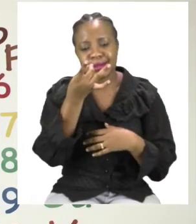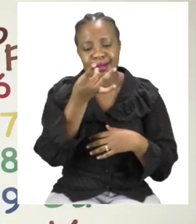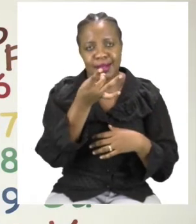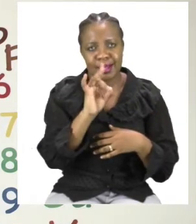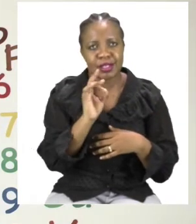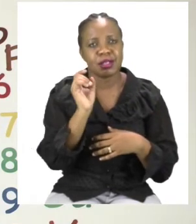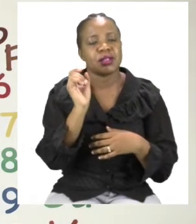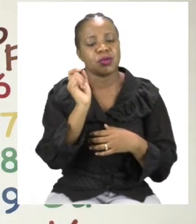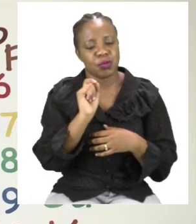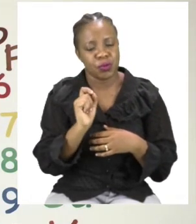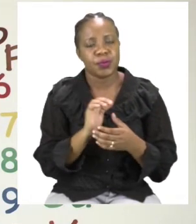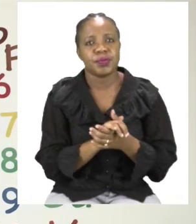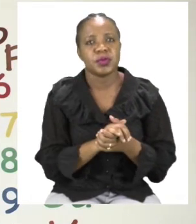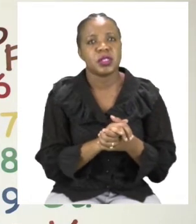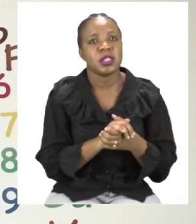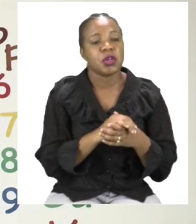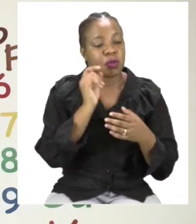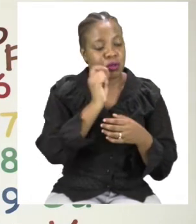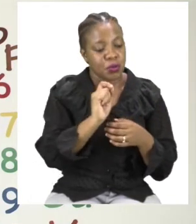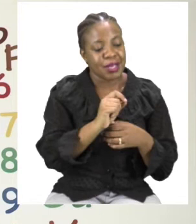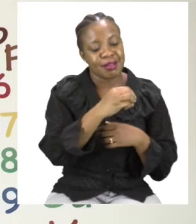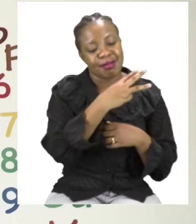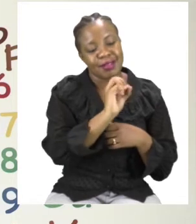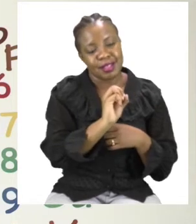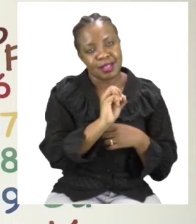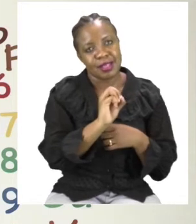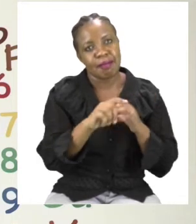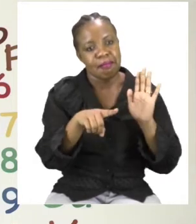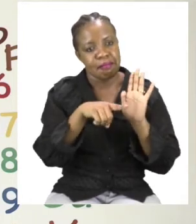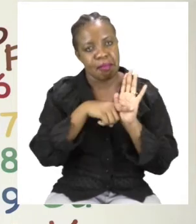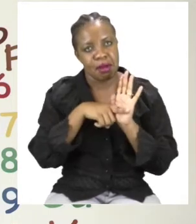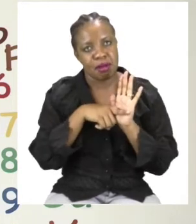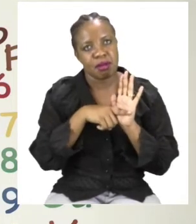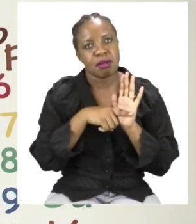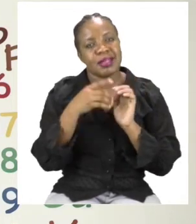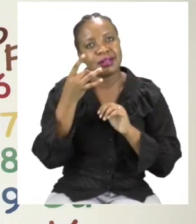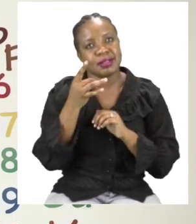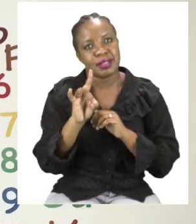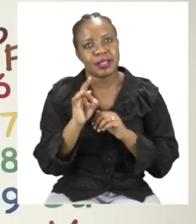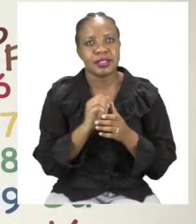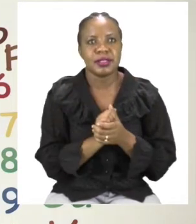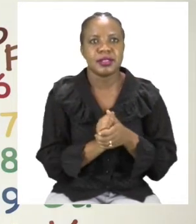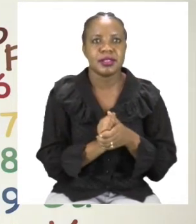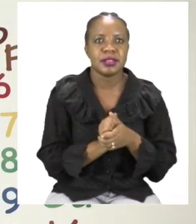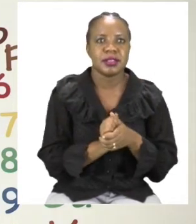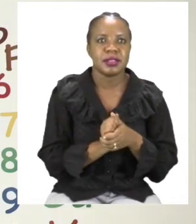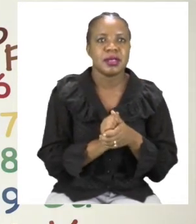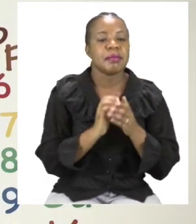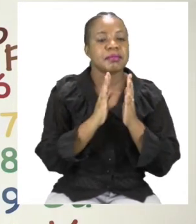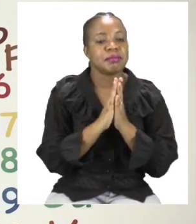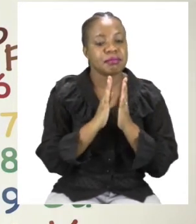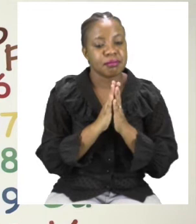you say 30 minus 8. And I want you to work this one out